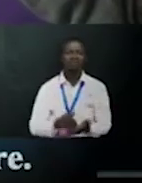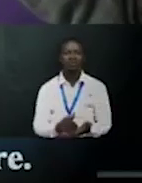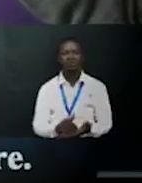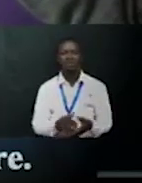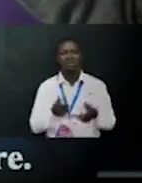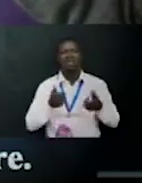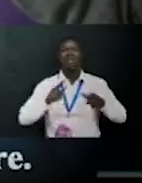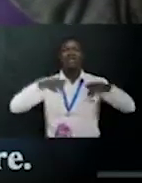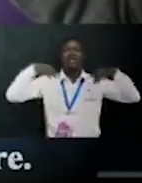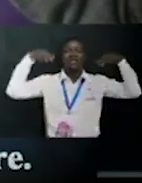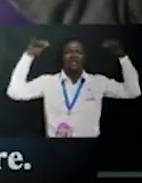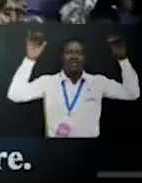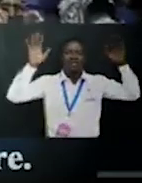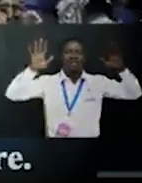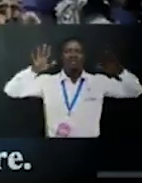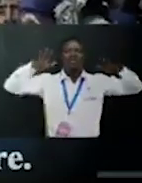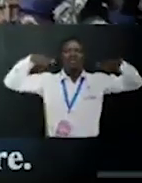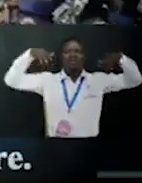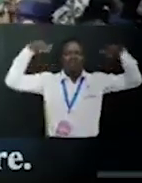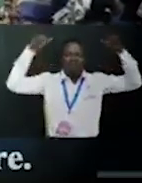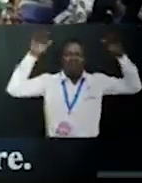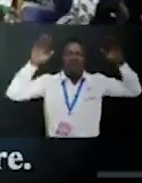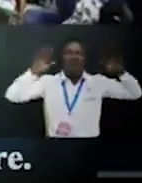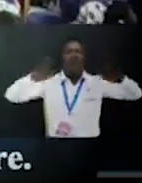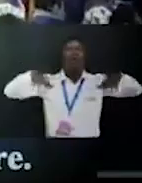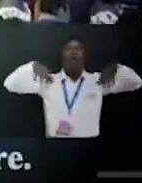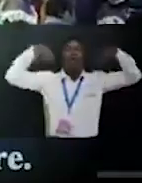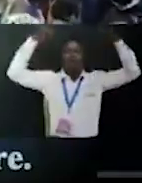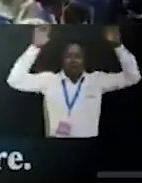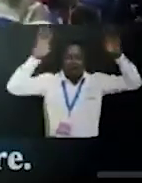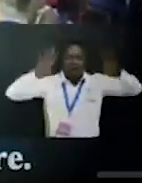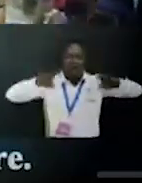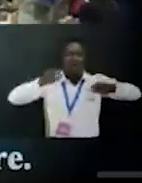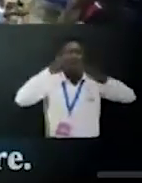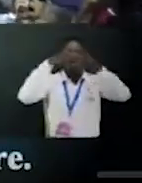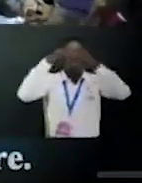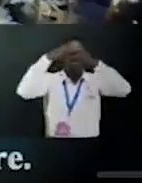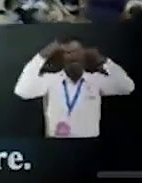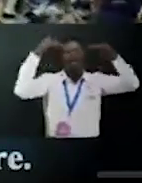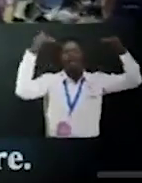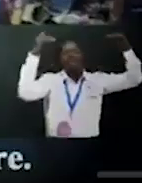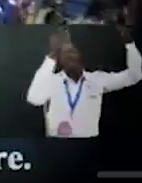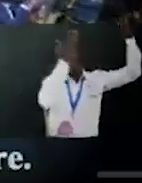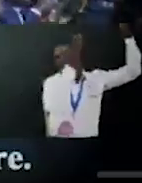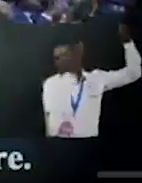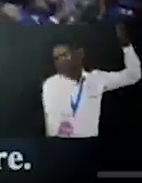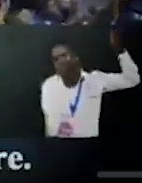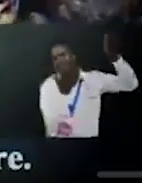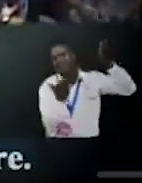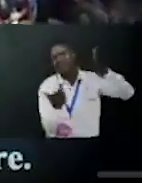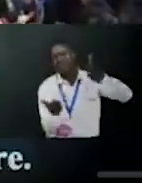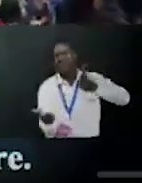Let the dew of heaven bring us